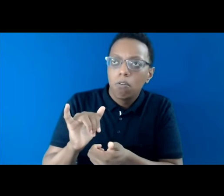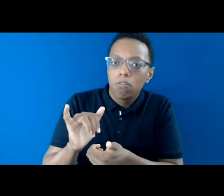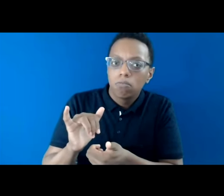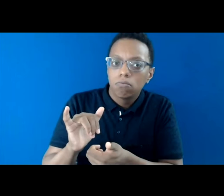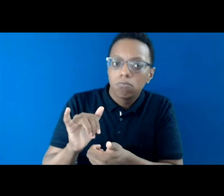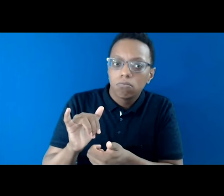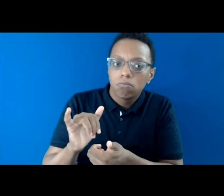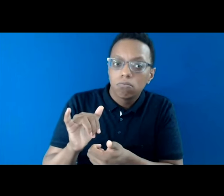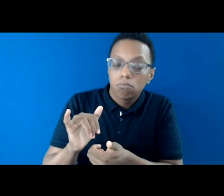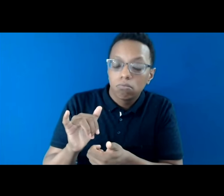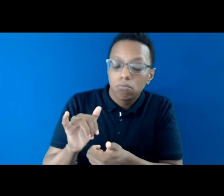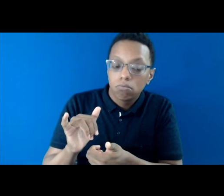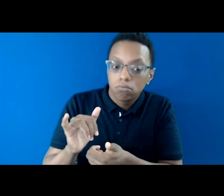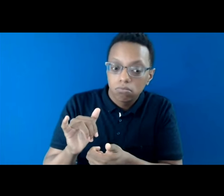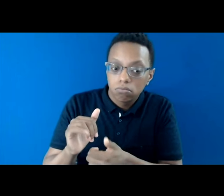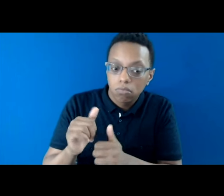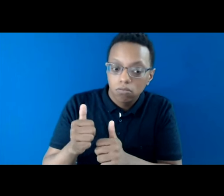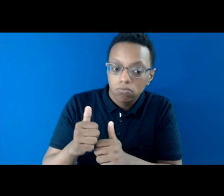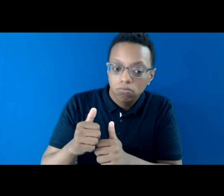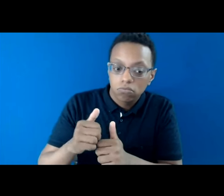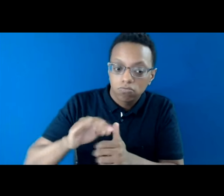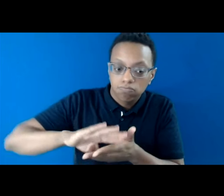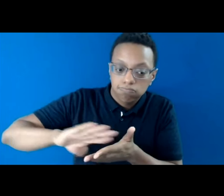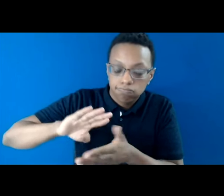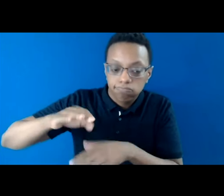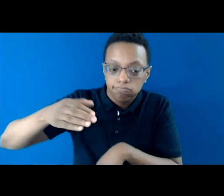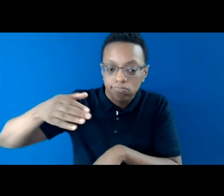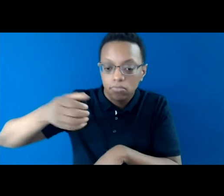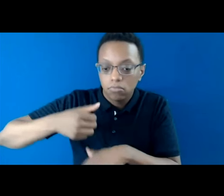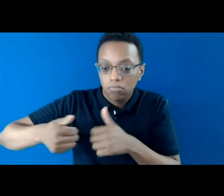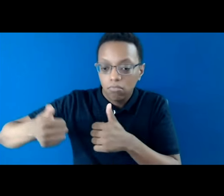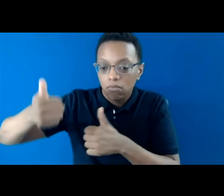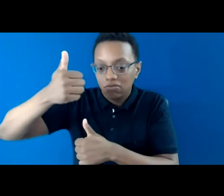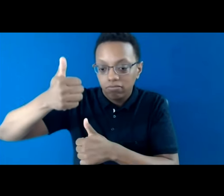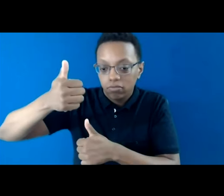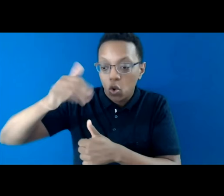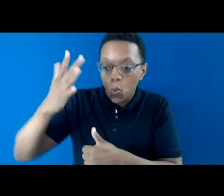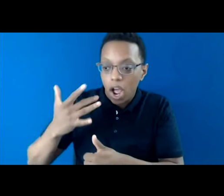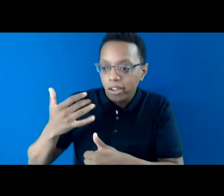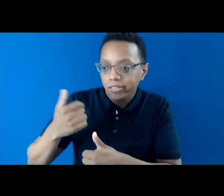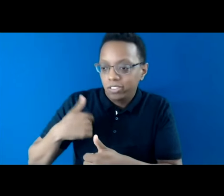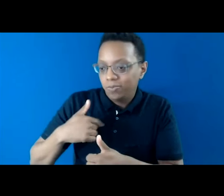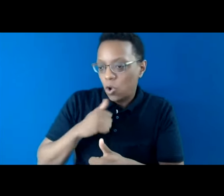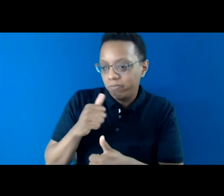forced out of power because of how we don't measure up.